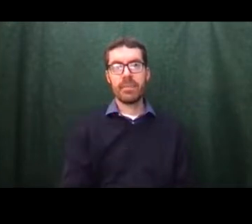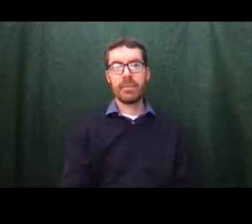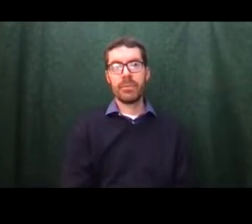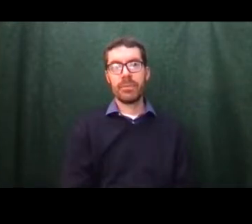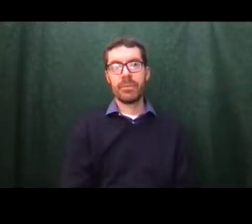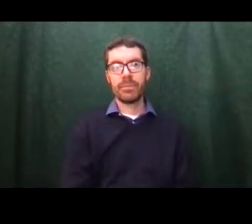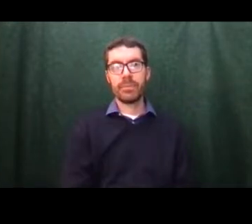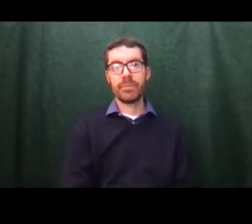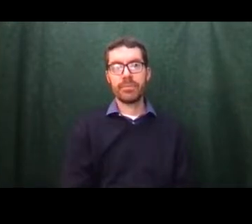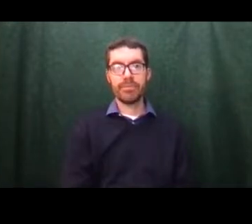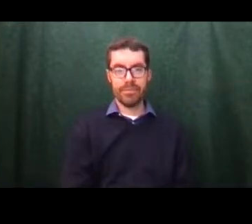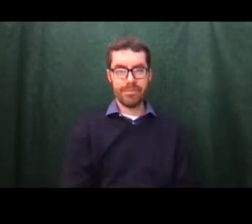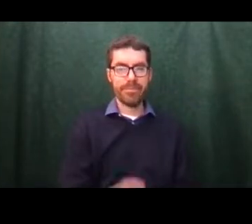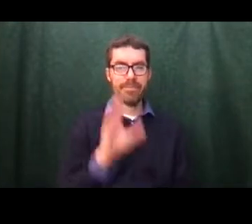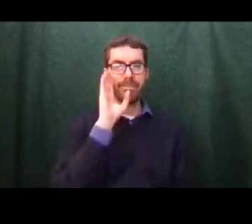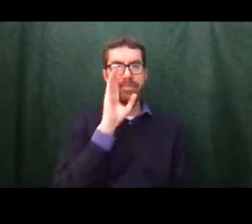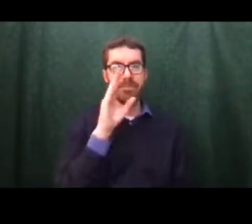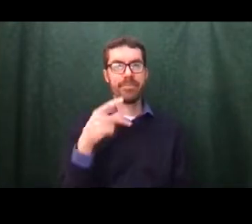Hi there, Pam.